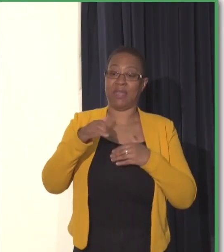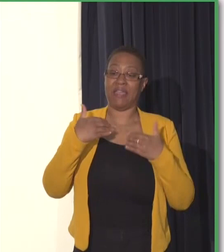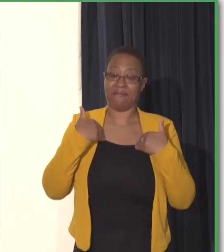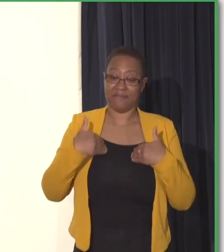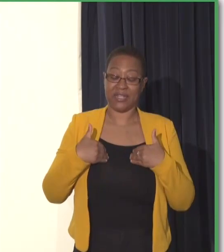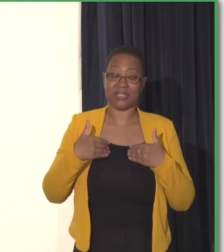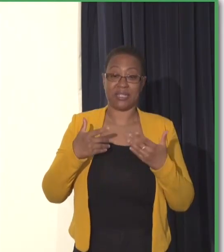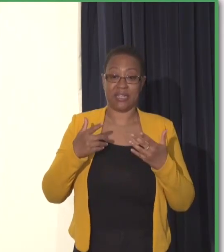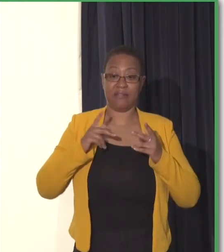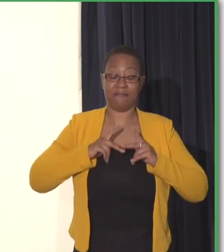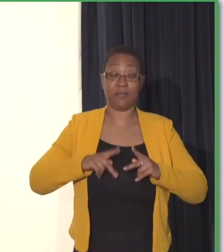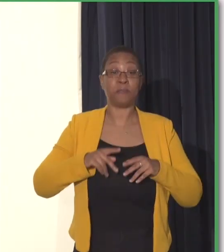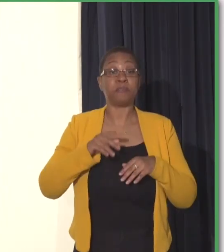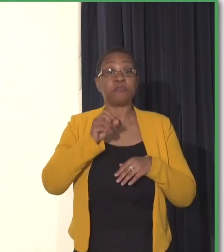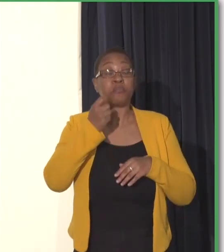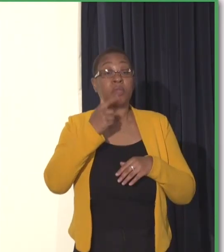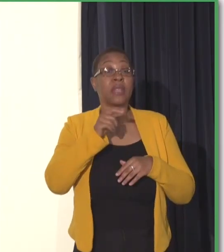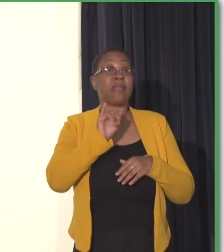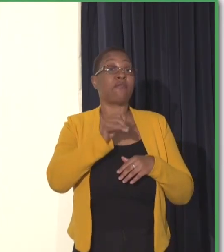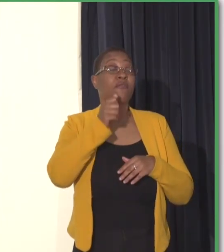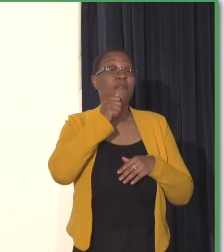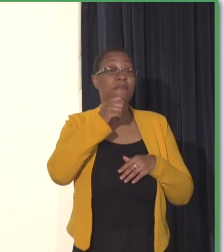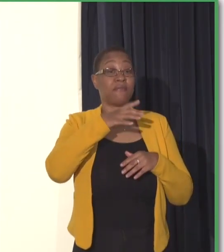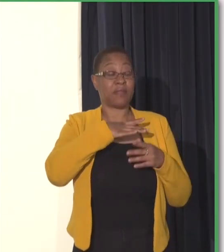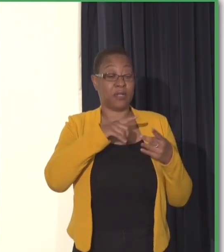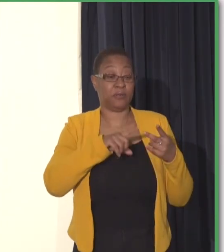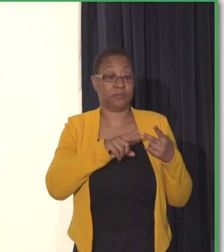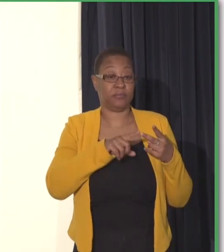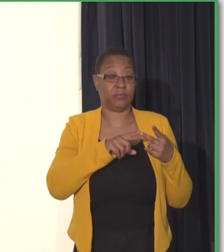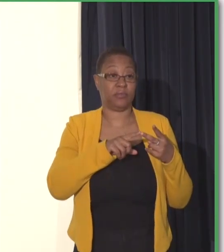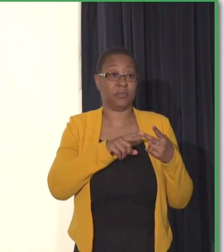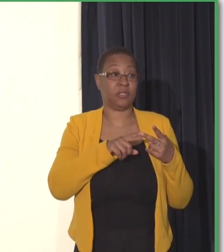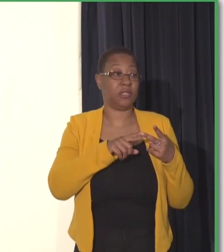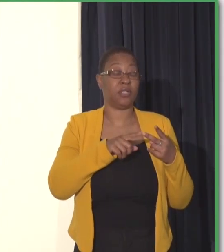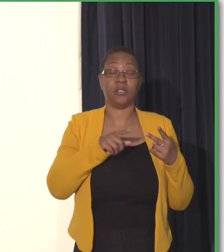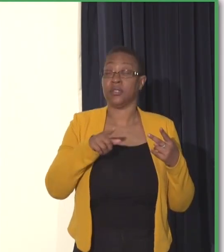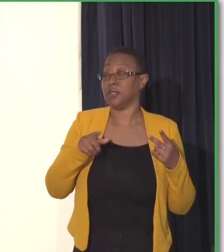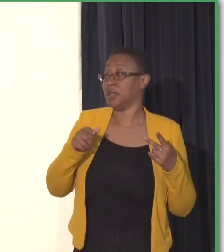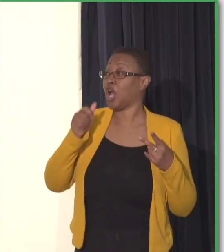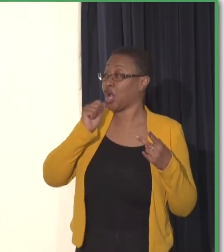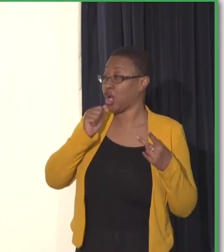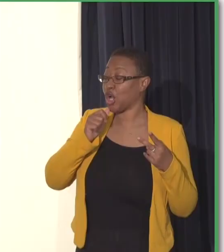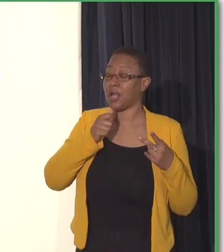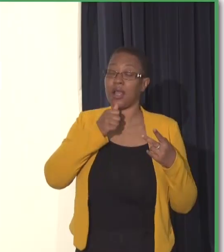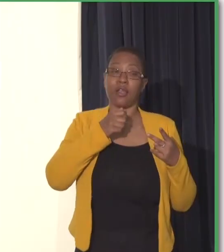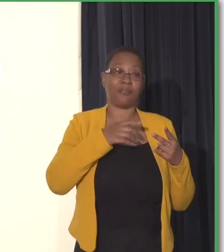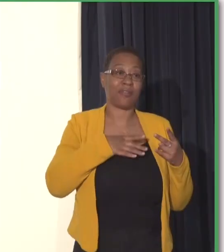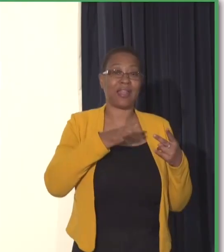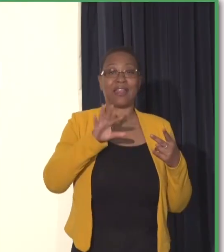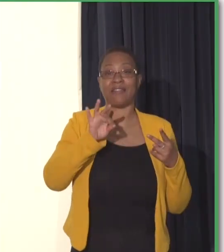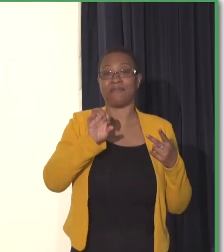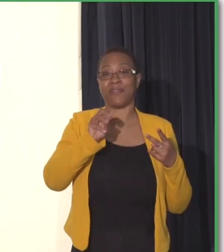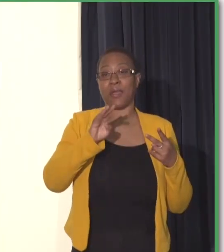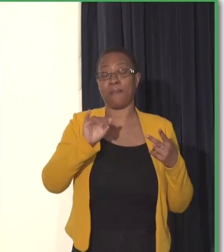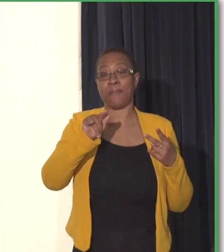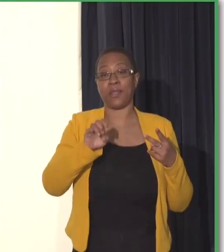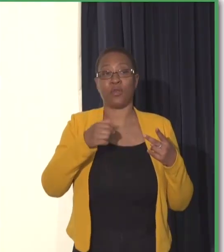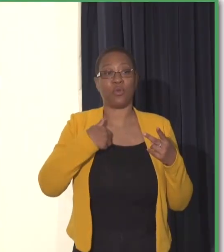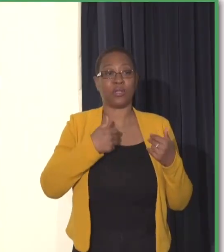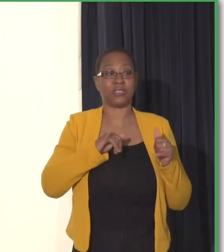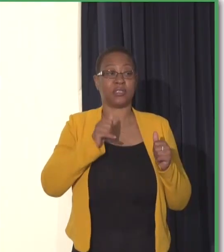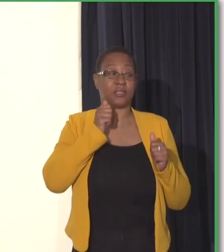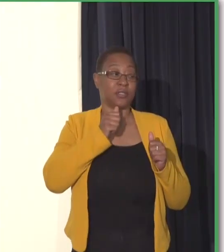Now, if you're a girl, then you have to be able to, A woman. a woman, female, we're still